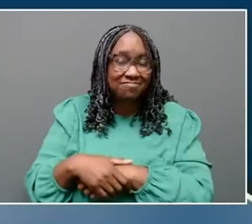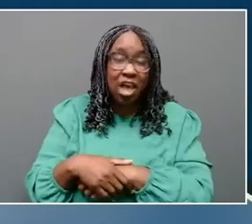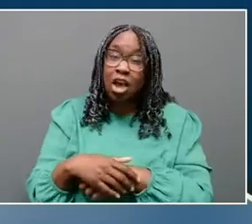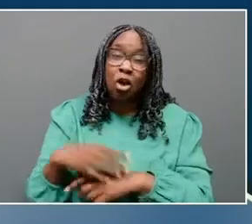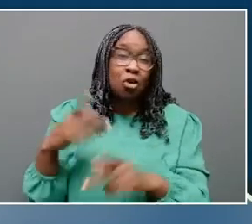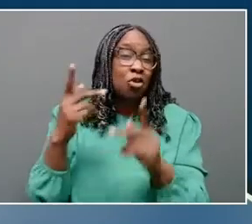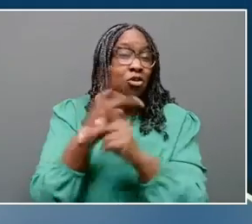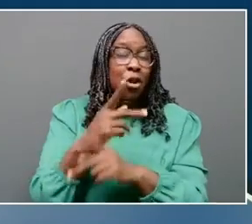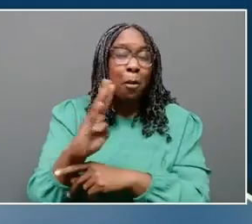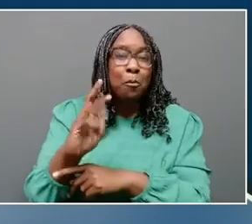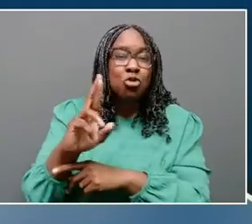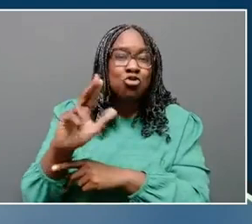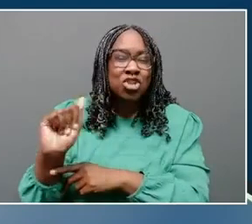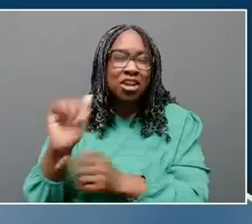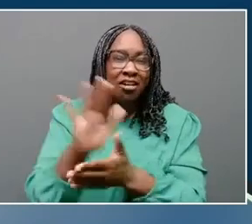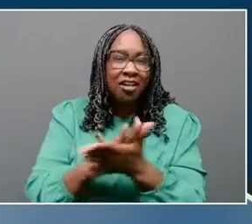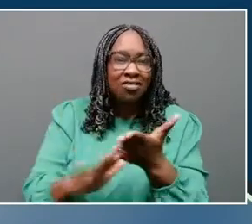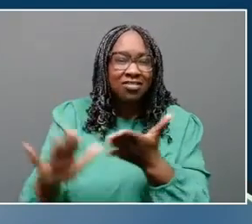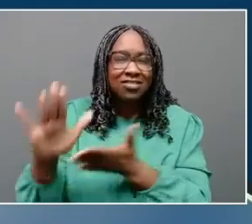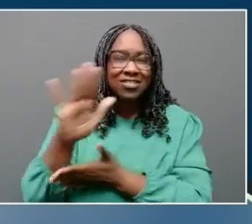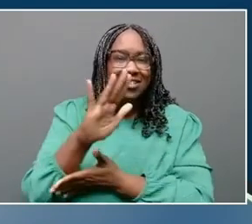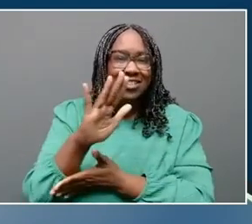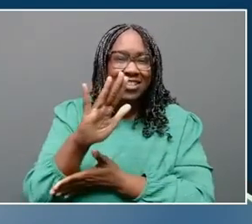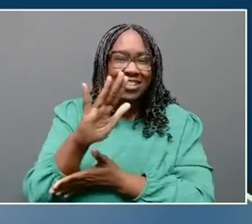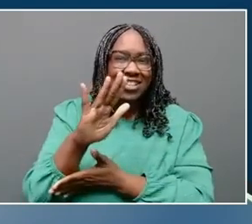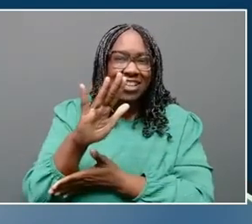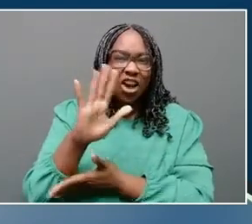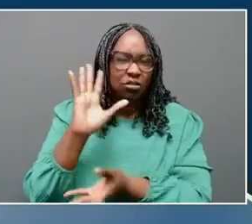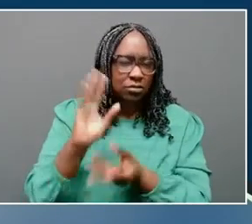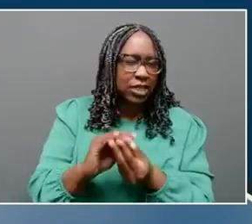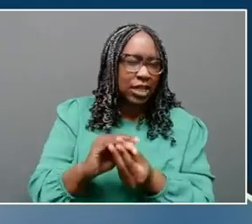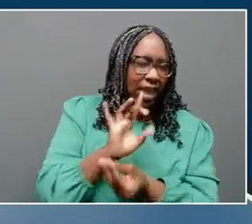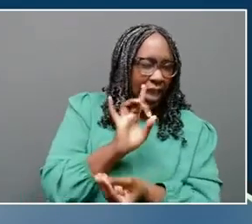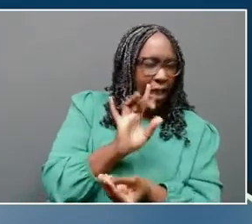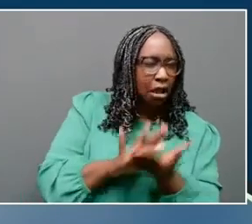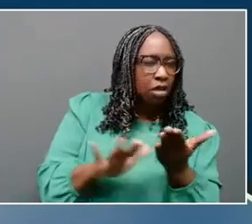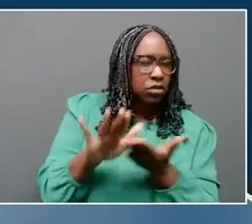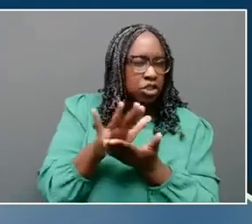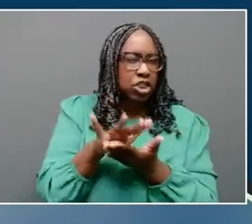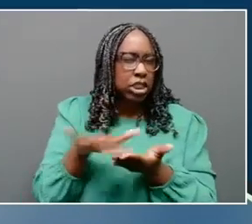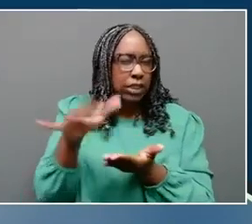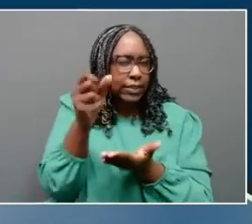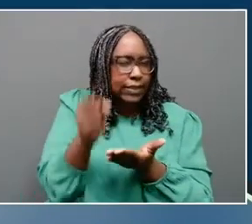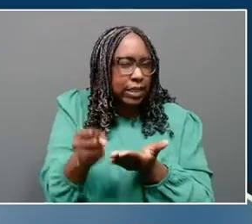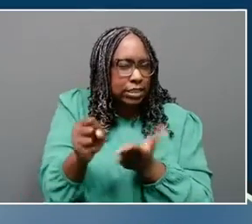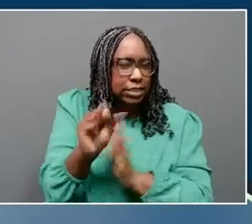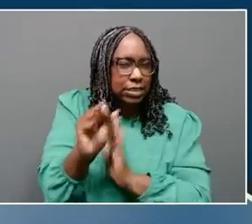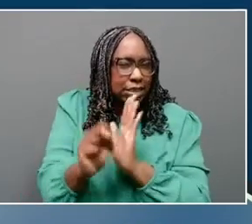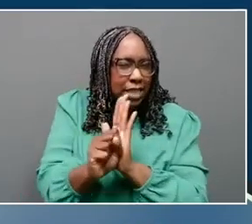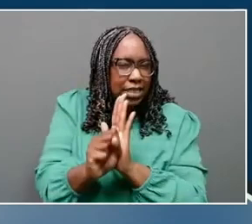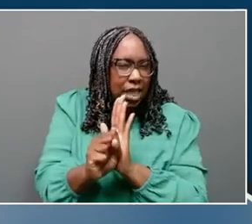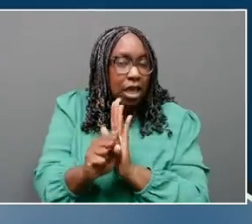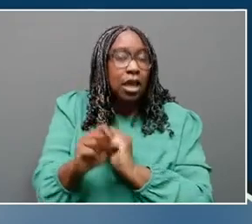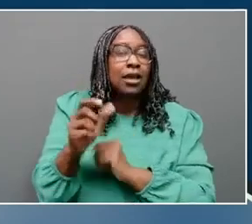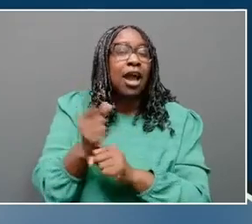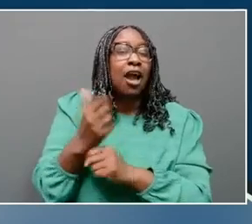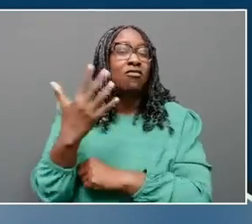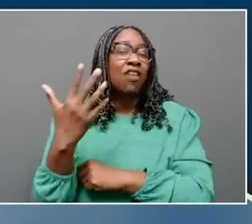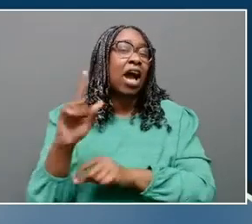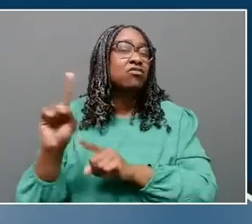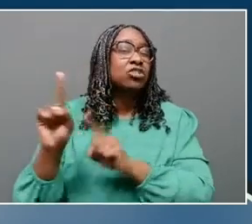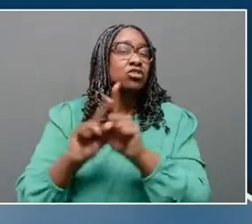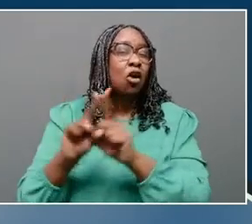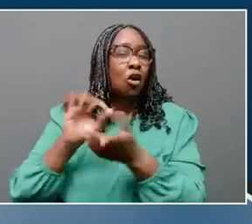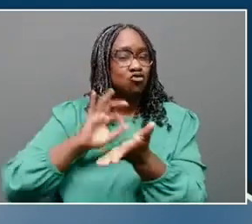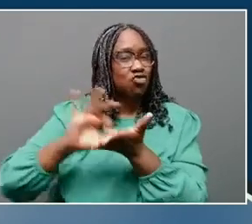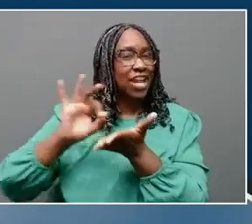College was one of only 8 colleges across southern states to receive a 5-star rating in this survey.